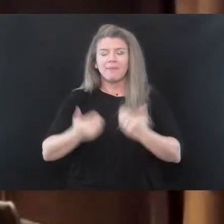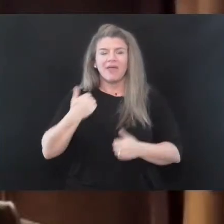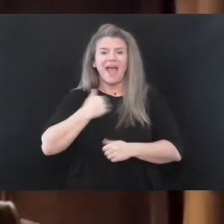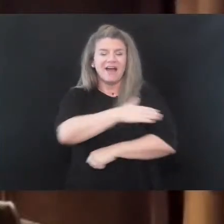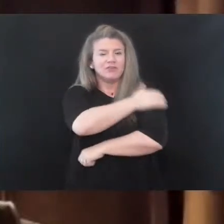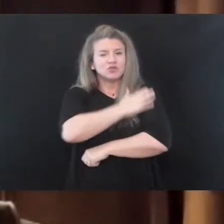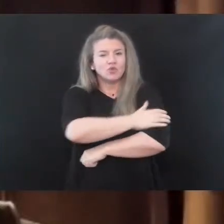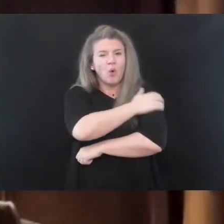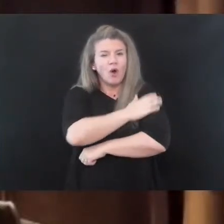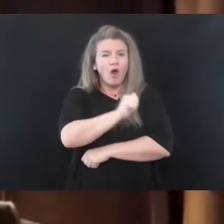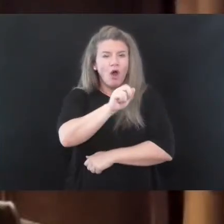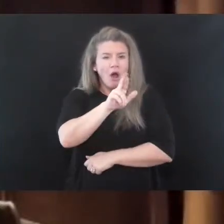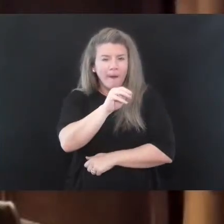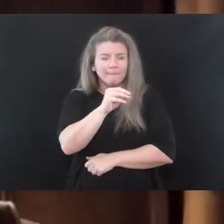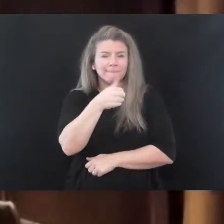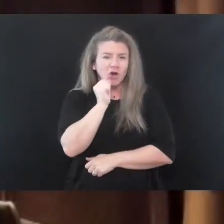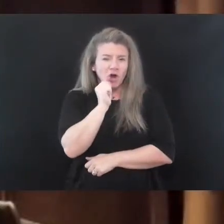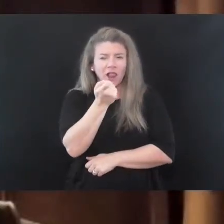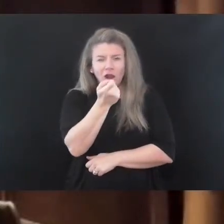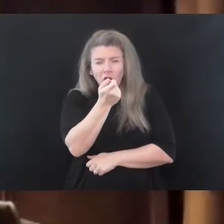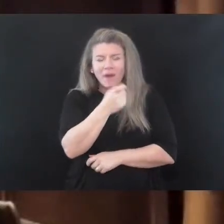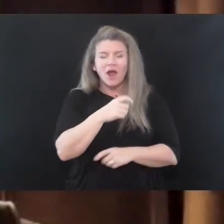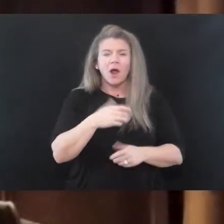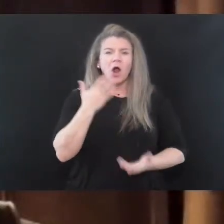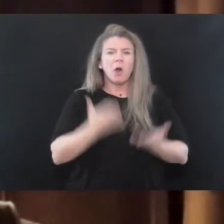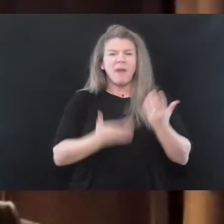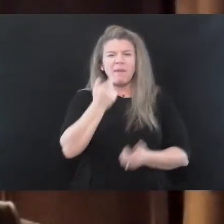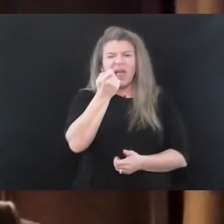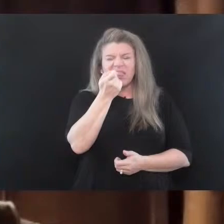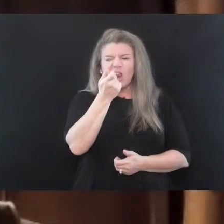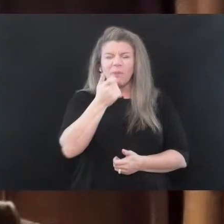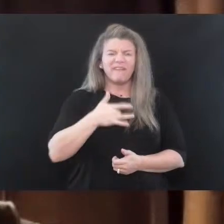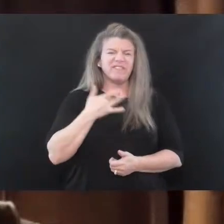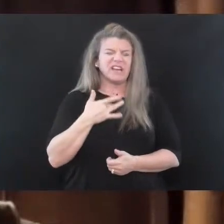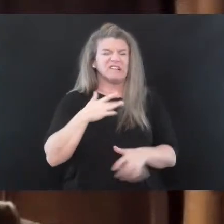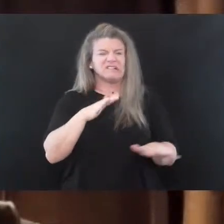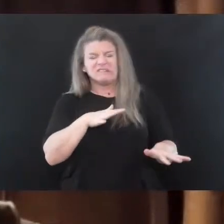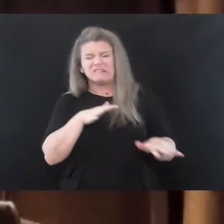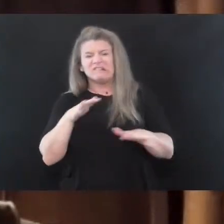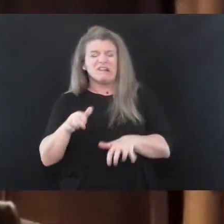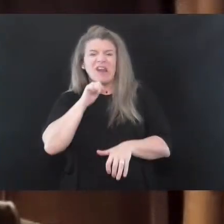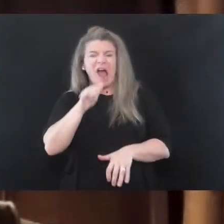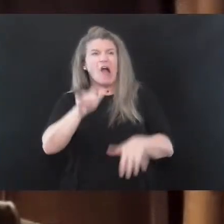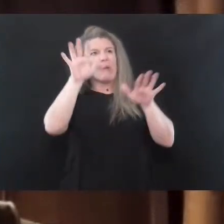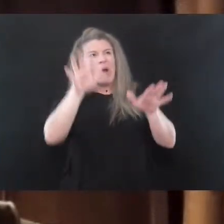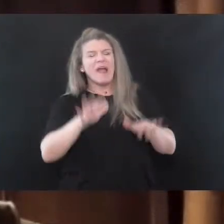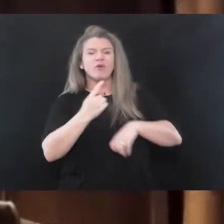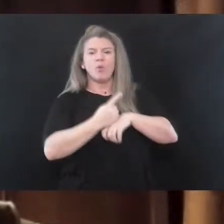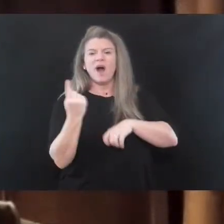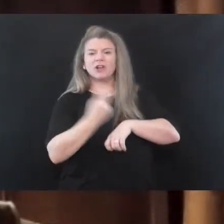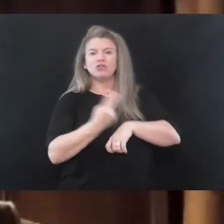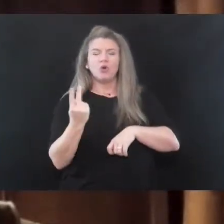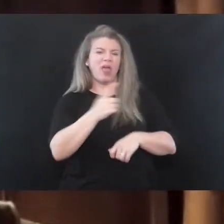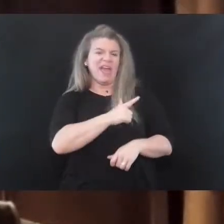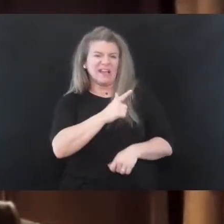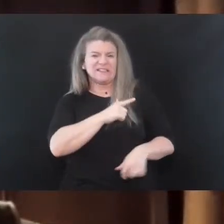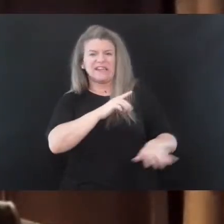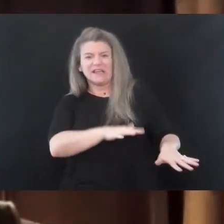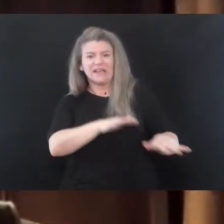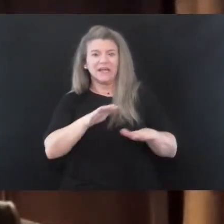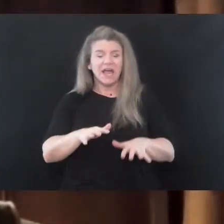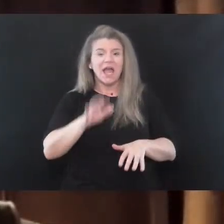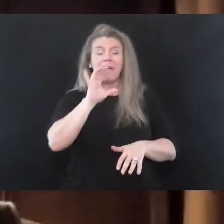maybe having a little bit of kind of malaise, not feeling great for a day or two after the vaccine. But